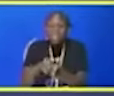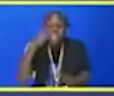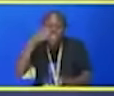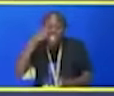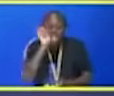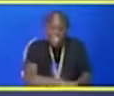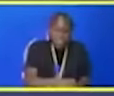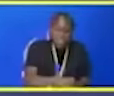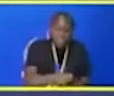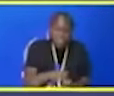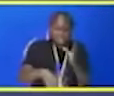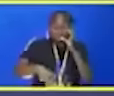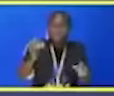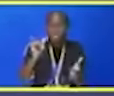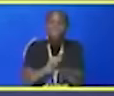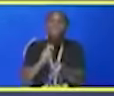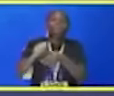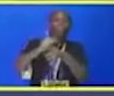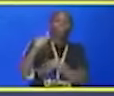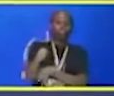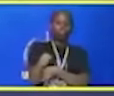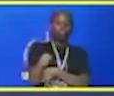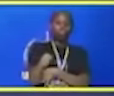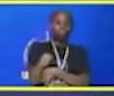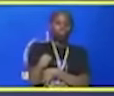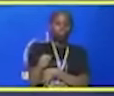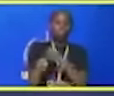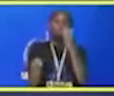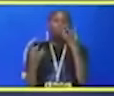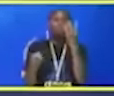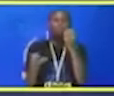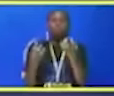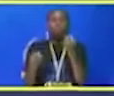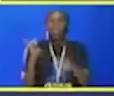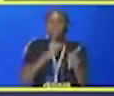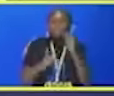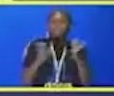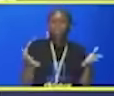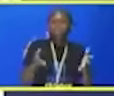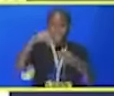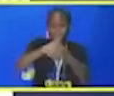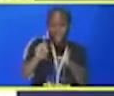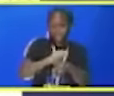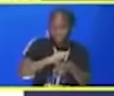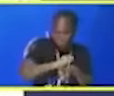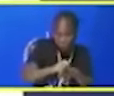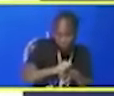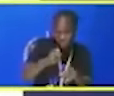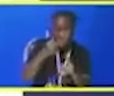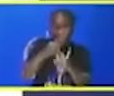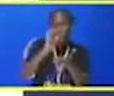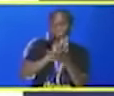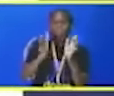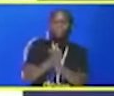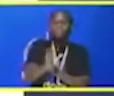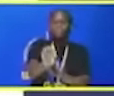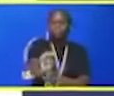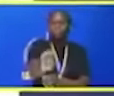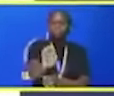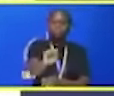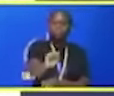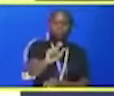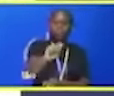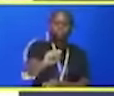Yes. Listen, there are many of you right now in your training, you are becoming Esther. All